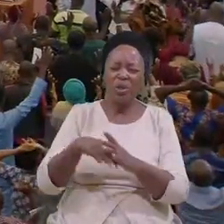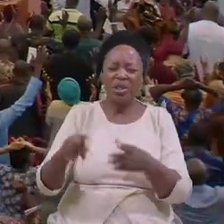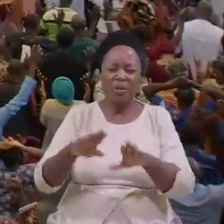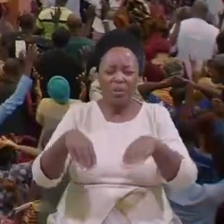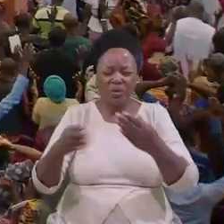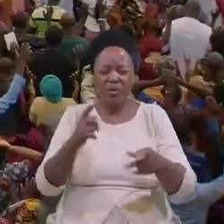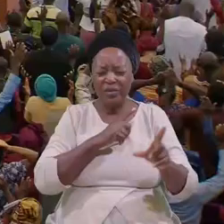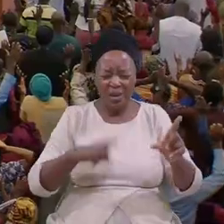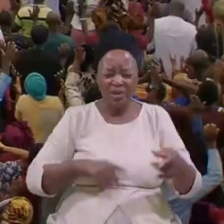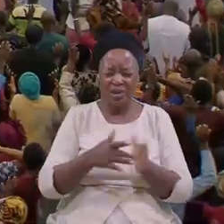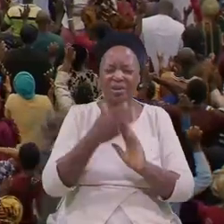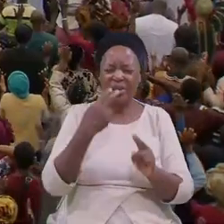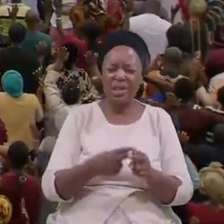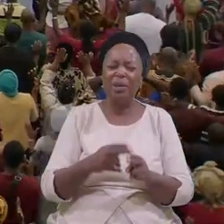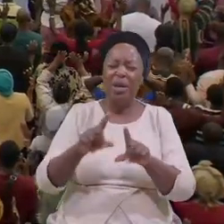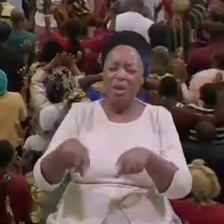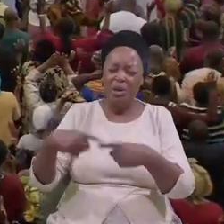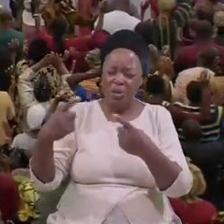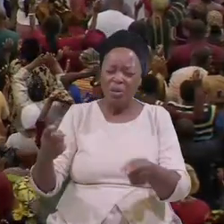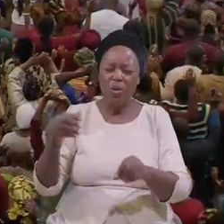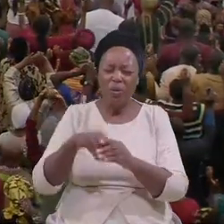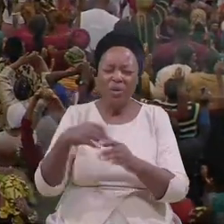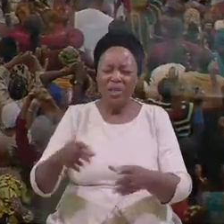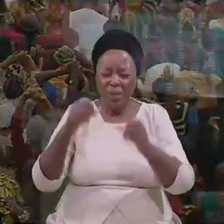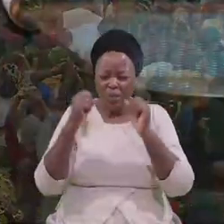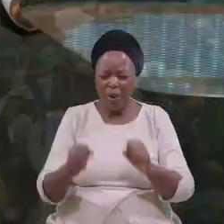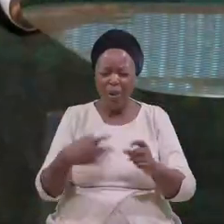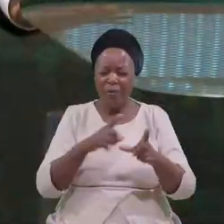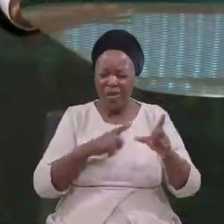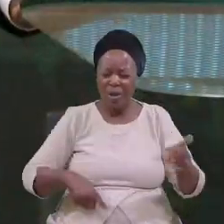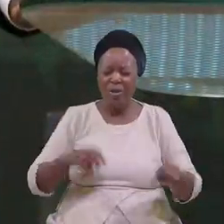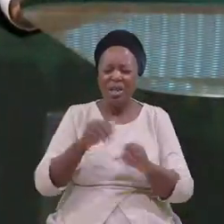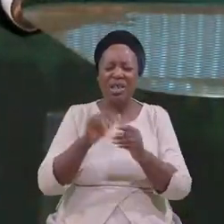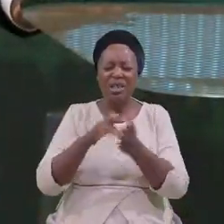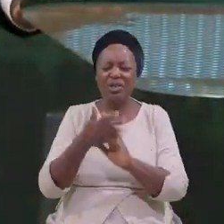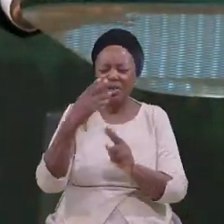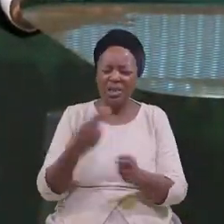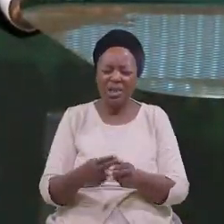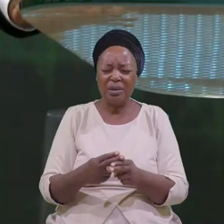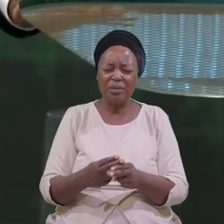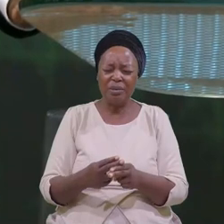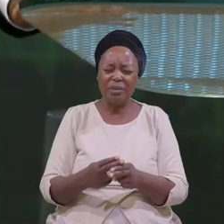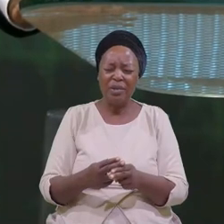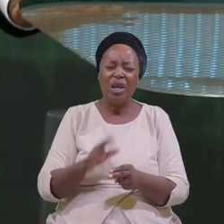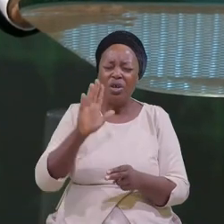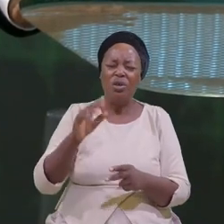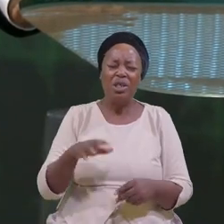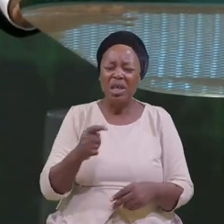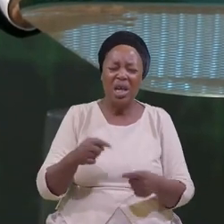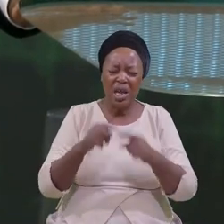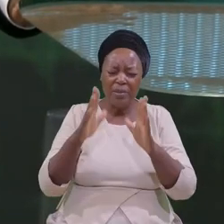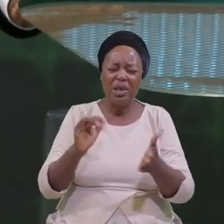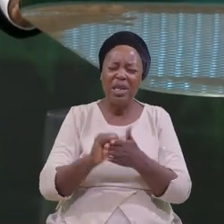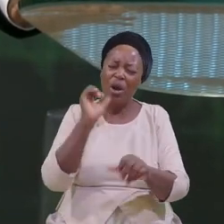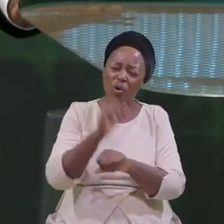provision of the Lord. And go in the power of the Lord. The enemies that conquered